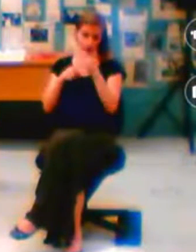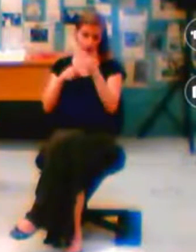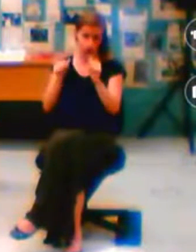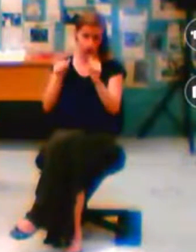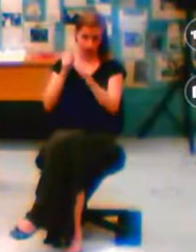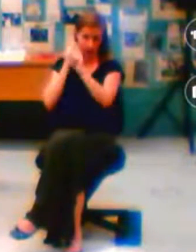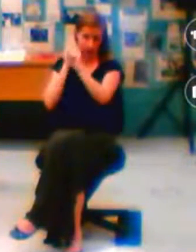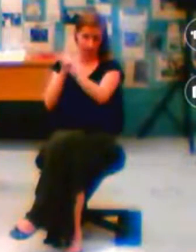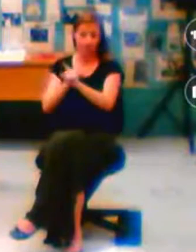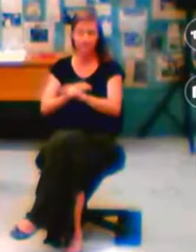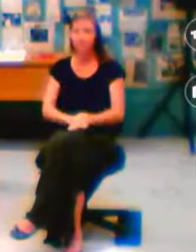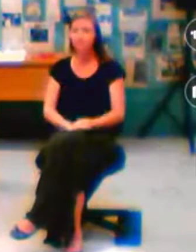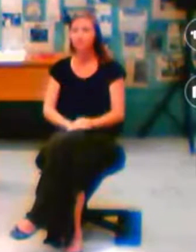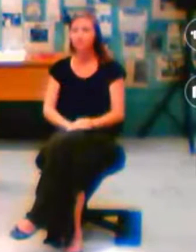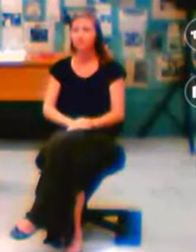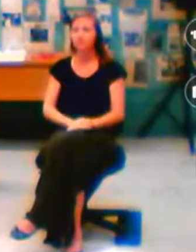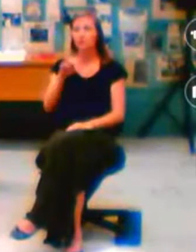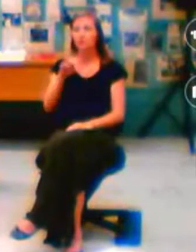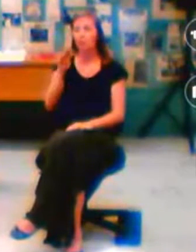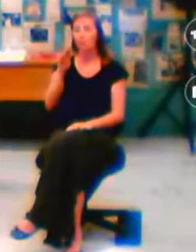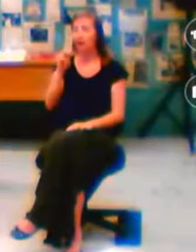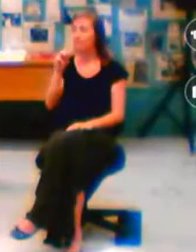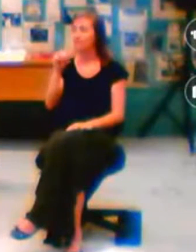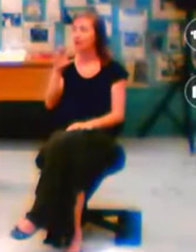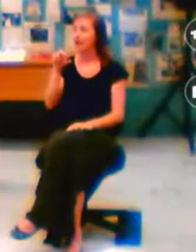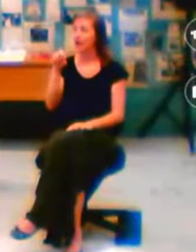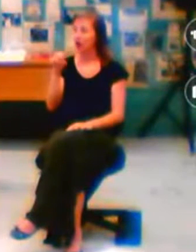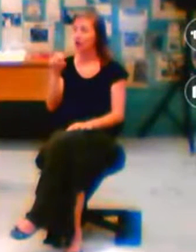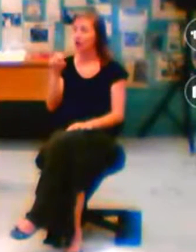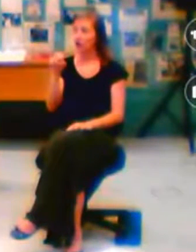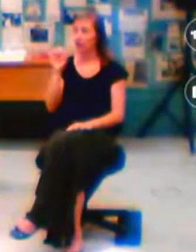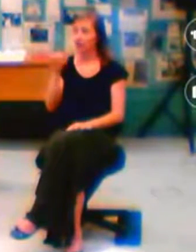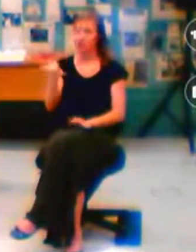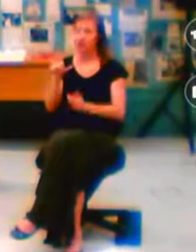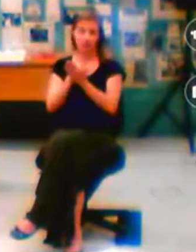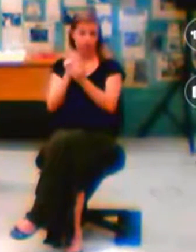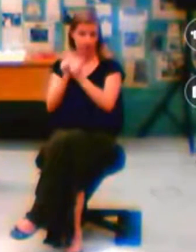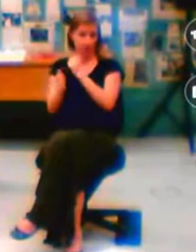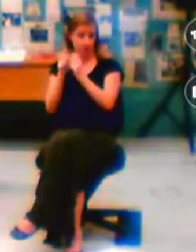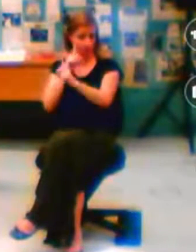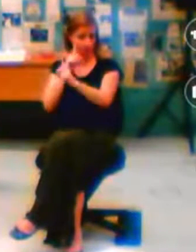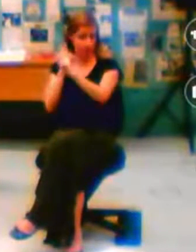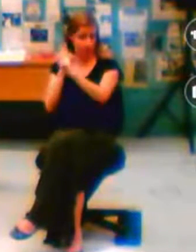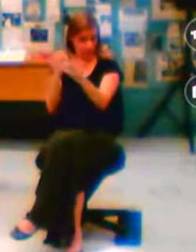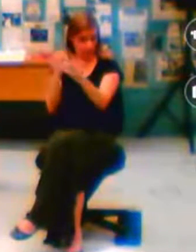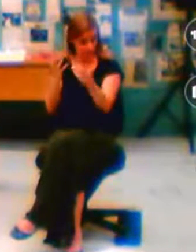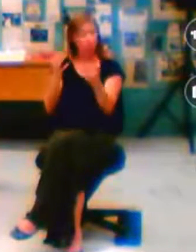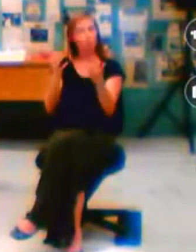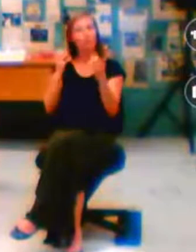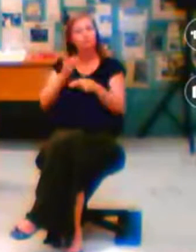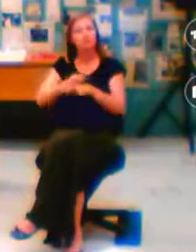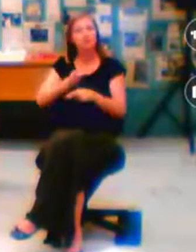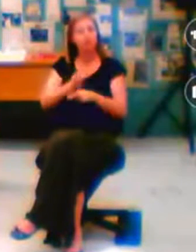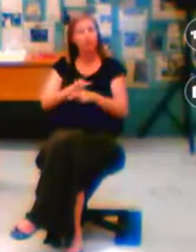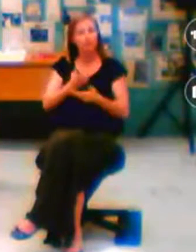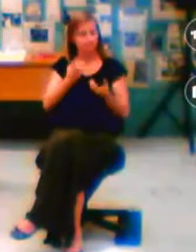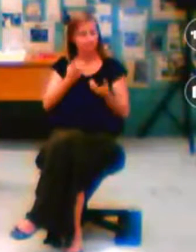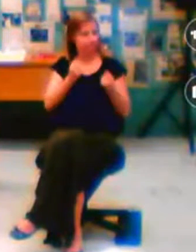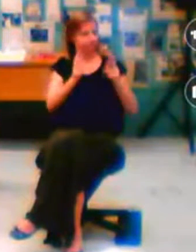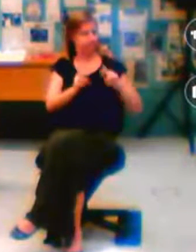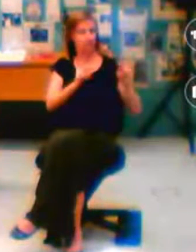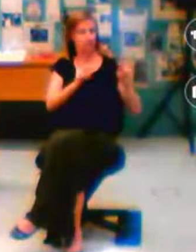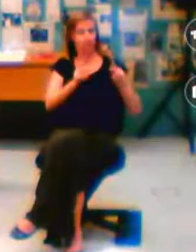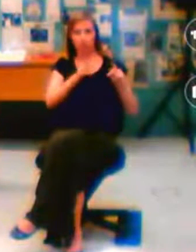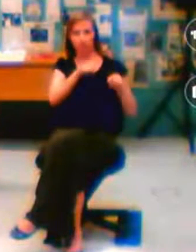Sorry. Thank you. So, you know, I want to talk about what Obamacare was trying to